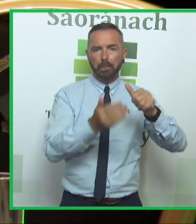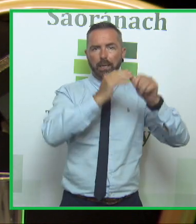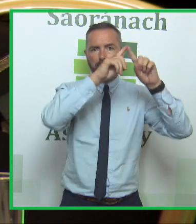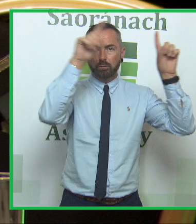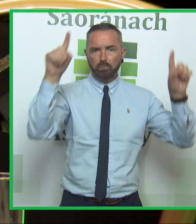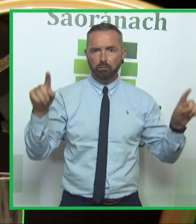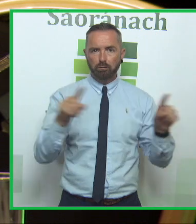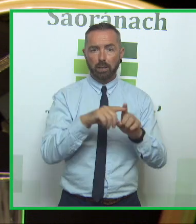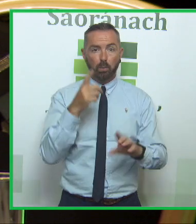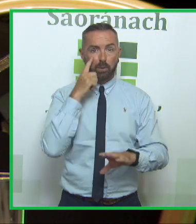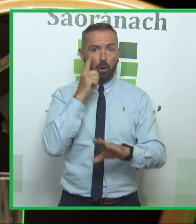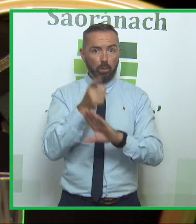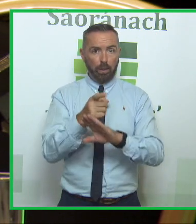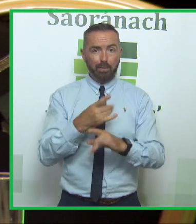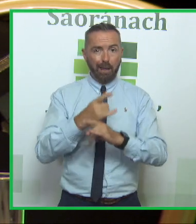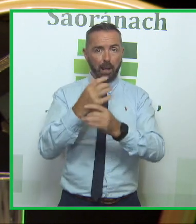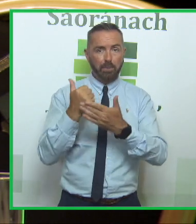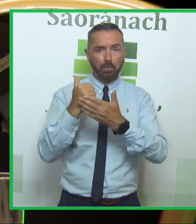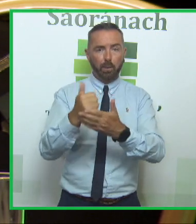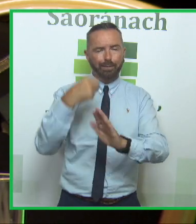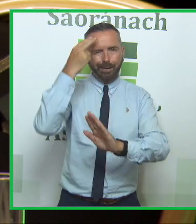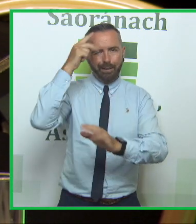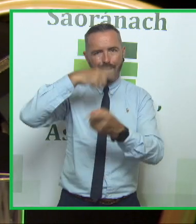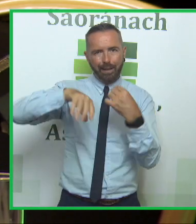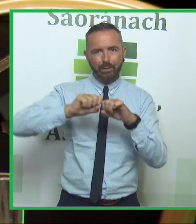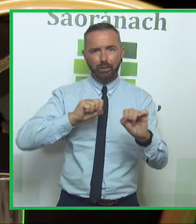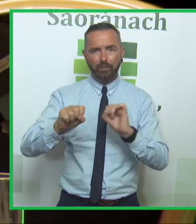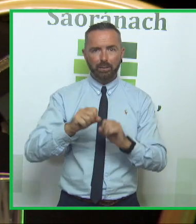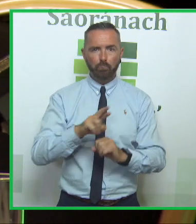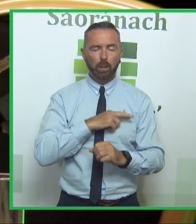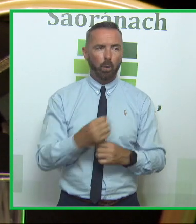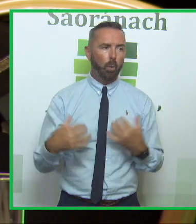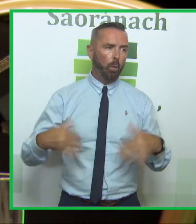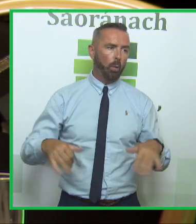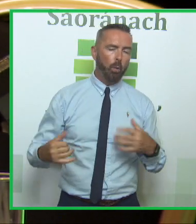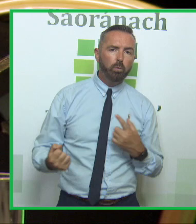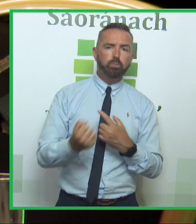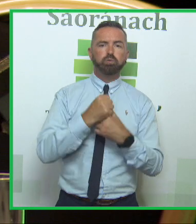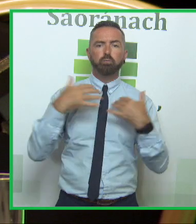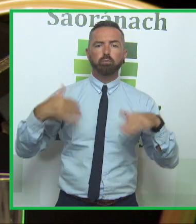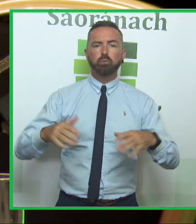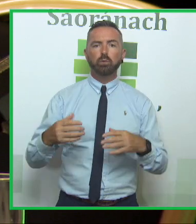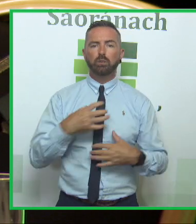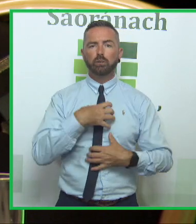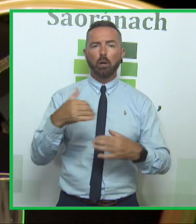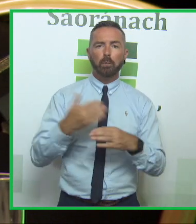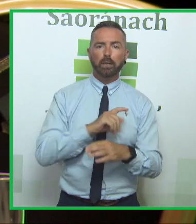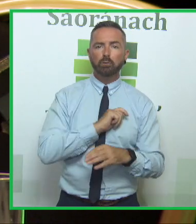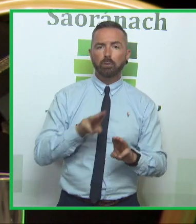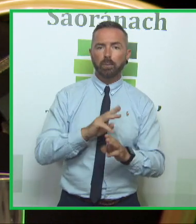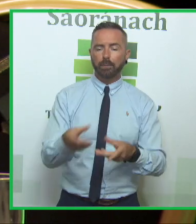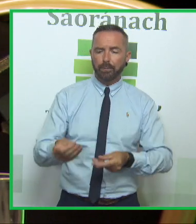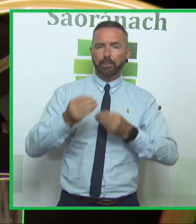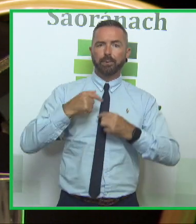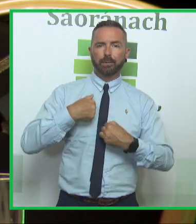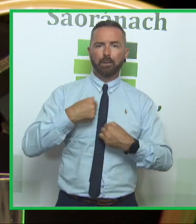they saw what we were there to do and they understood it. I'll be honest, I was completely blown away by our first festival this year of the trust that people had. We were